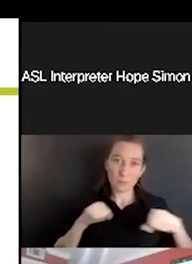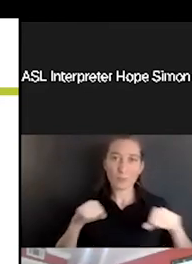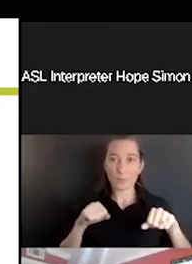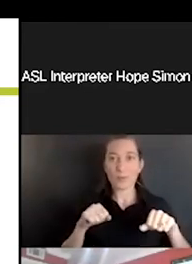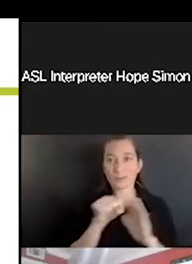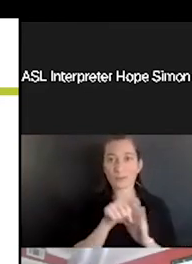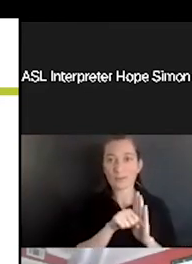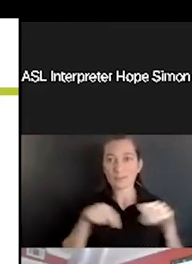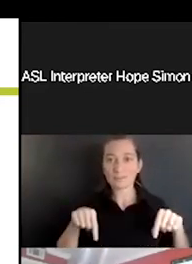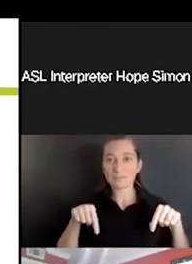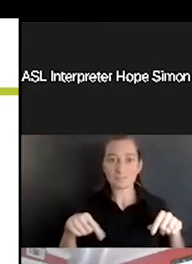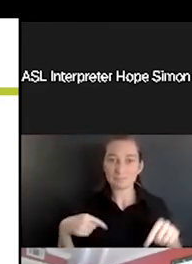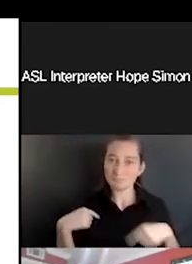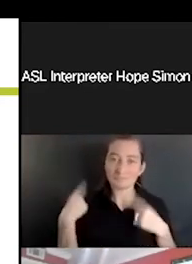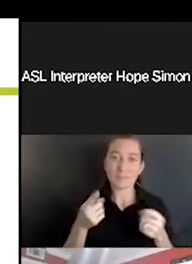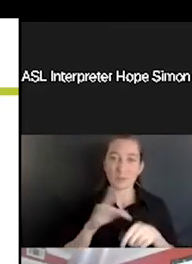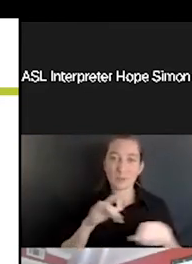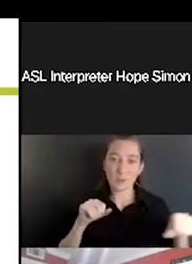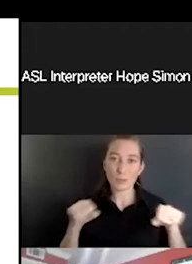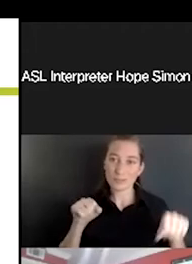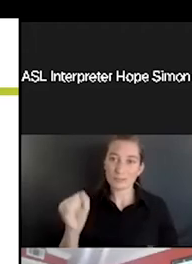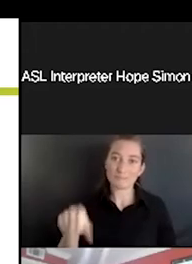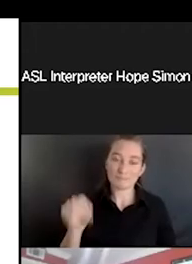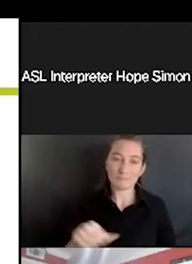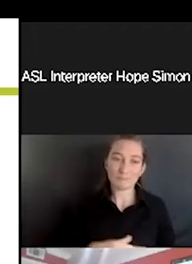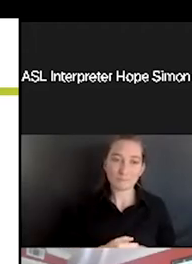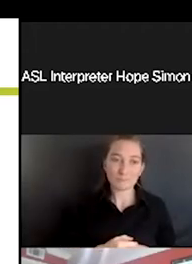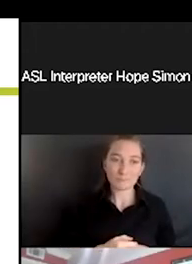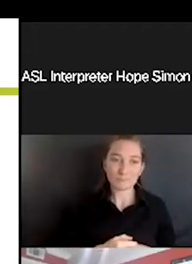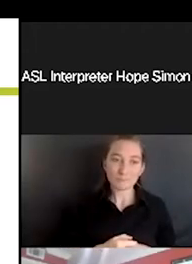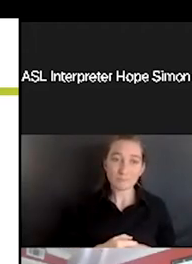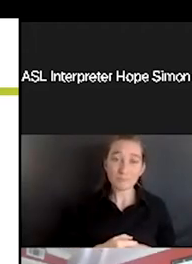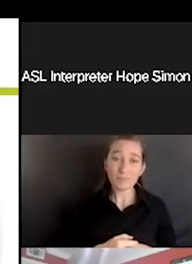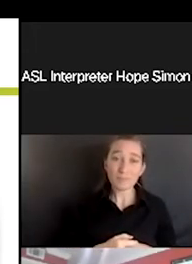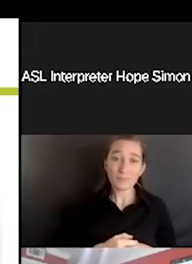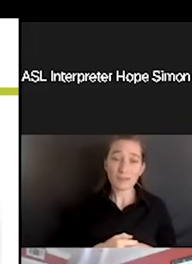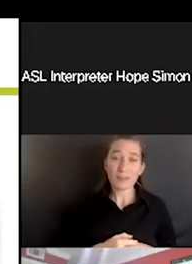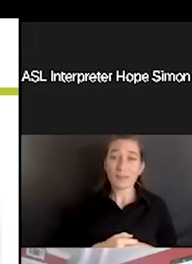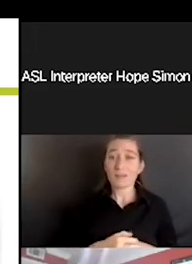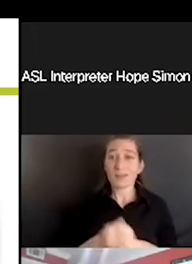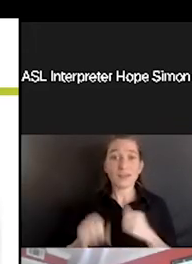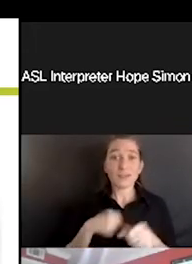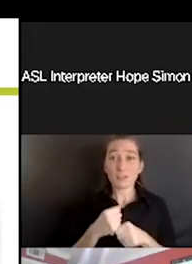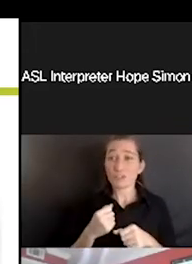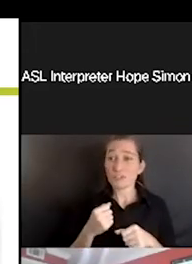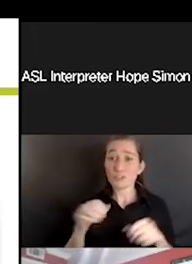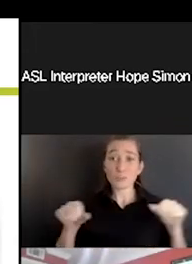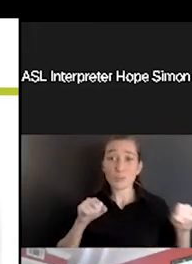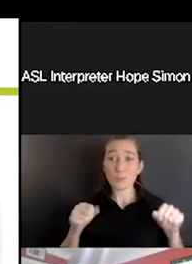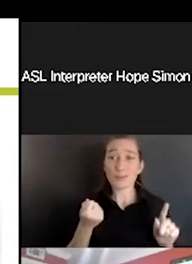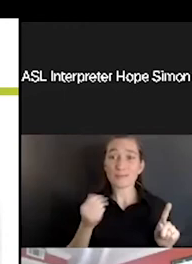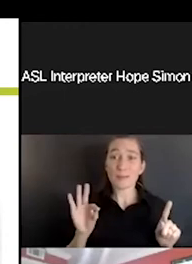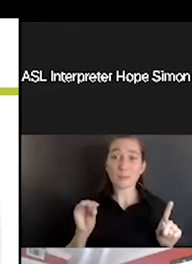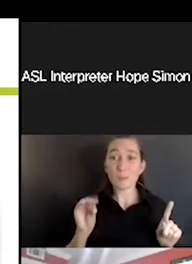We've had some pretty notable earthquakes in recent history from 1906, 1925. You know, 1933 was a really